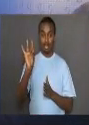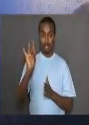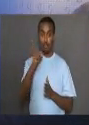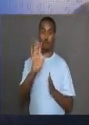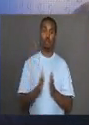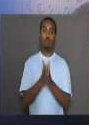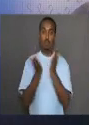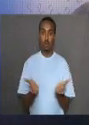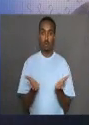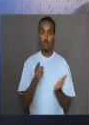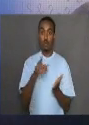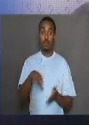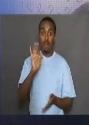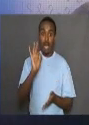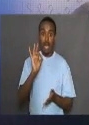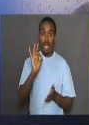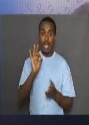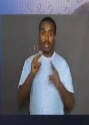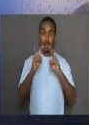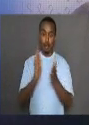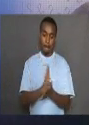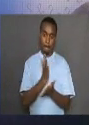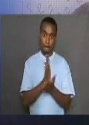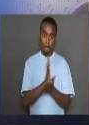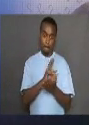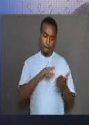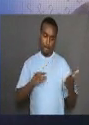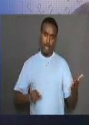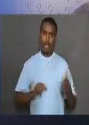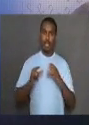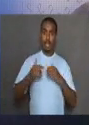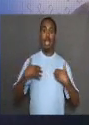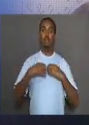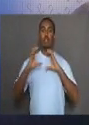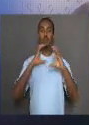textbook, you will find a passage on animal communication.